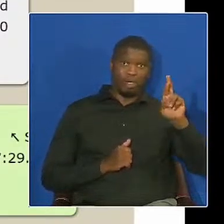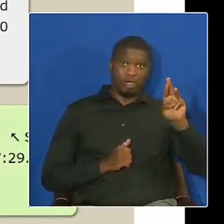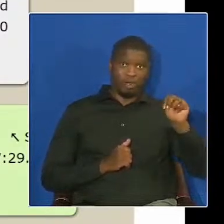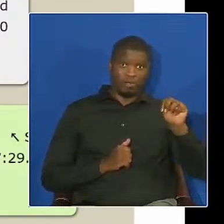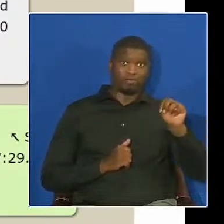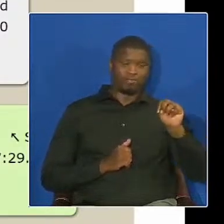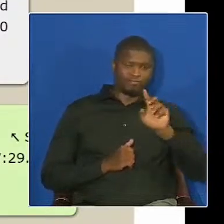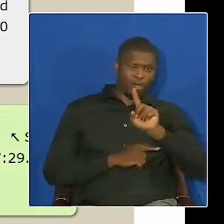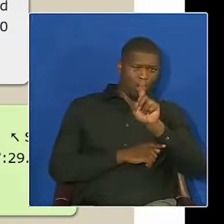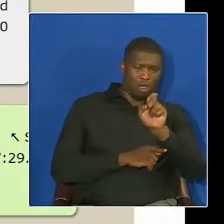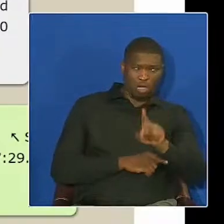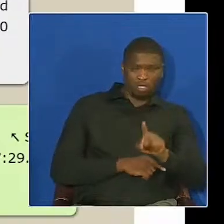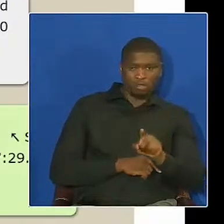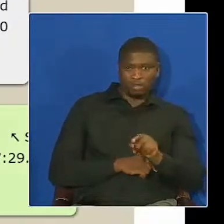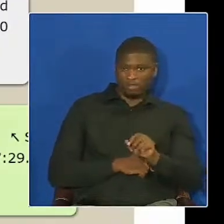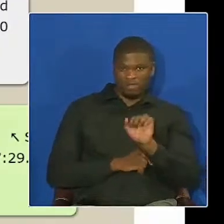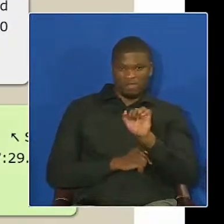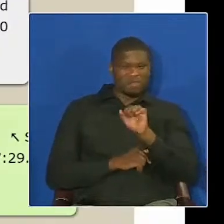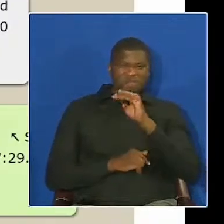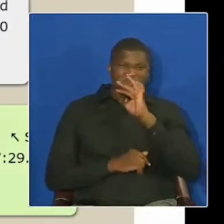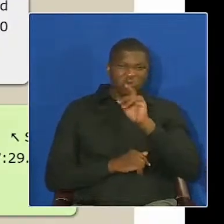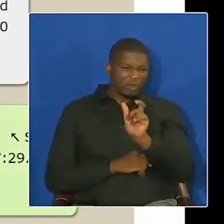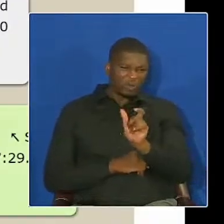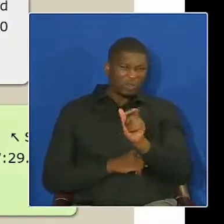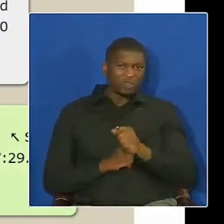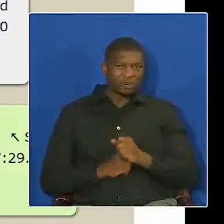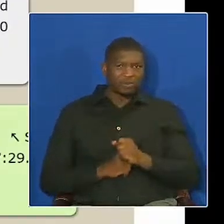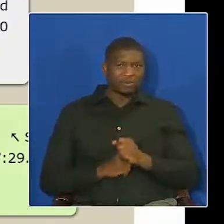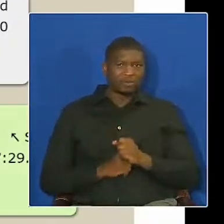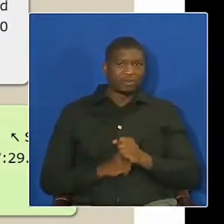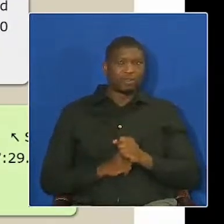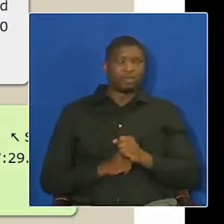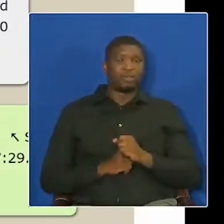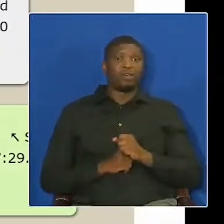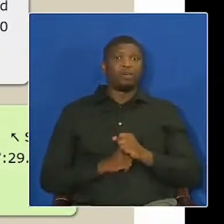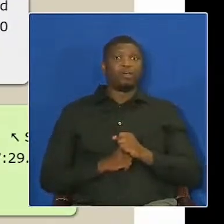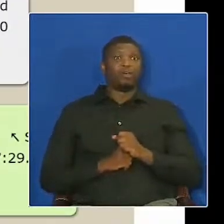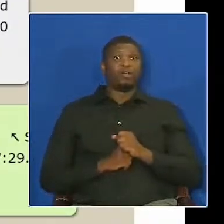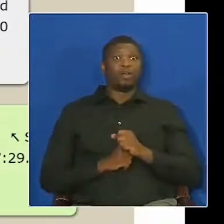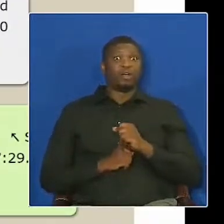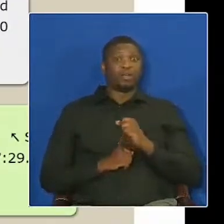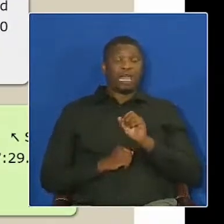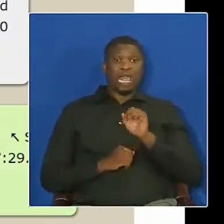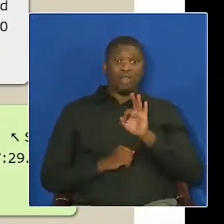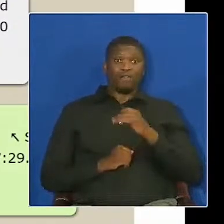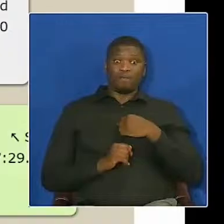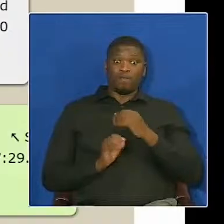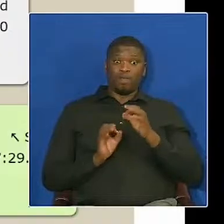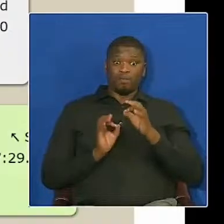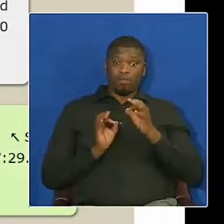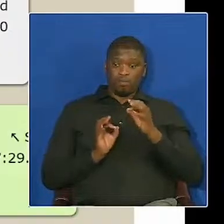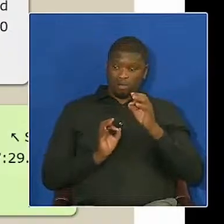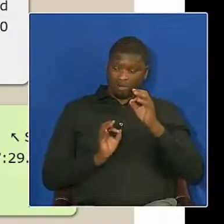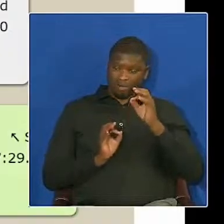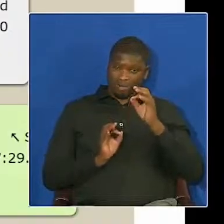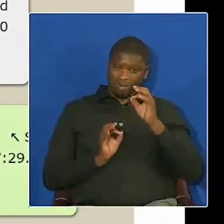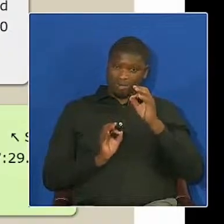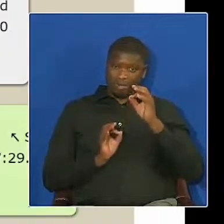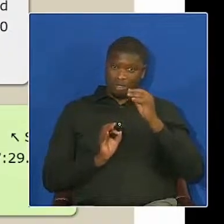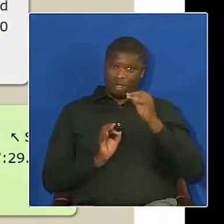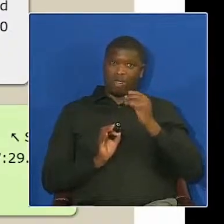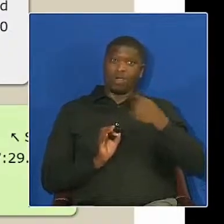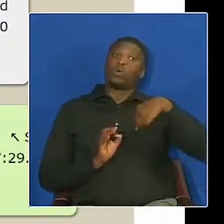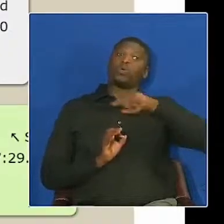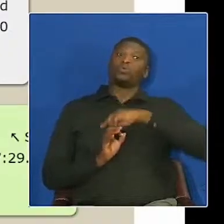If my common knowledge serves me well, we